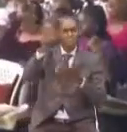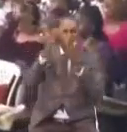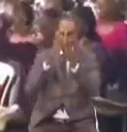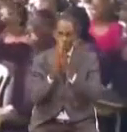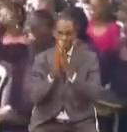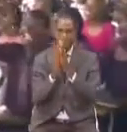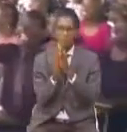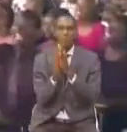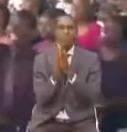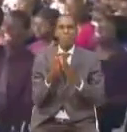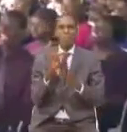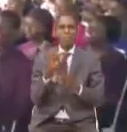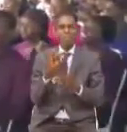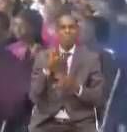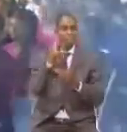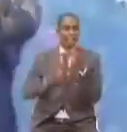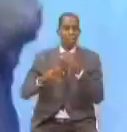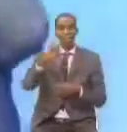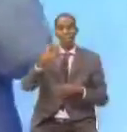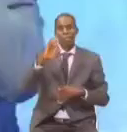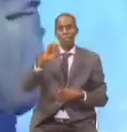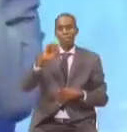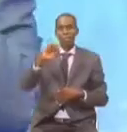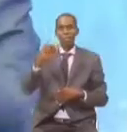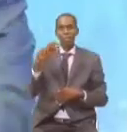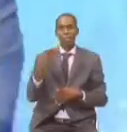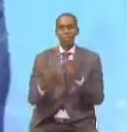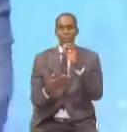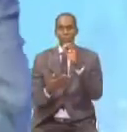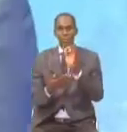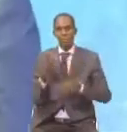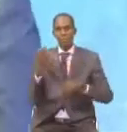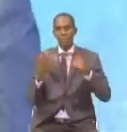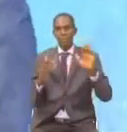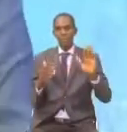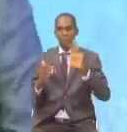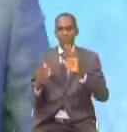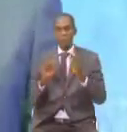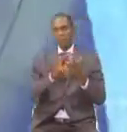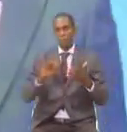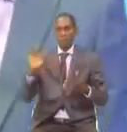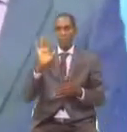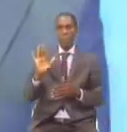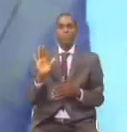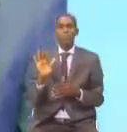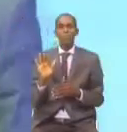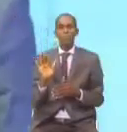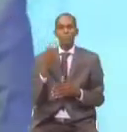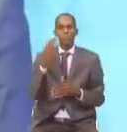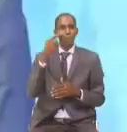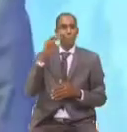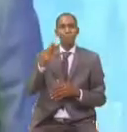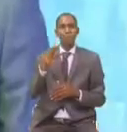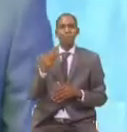Look at Isaiah chapter 55. I'm reading from verse 5. Behold, thou